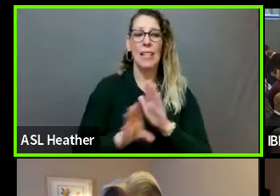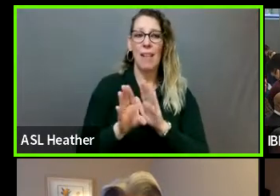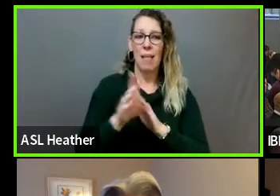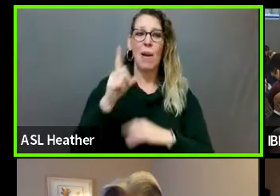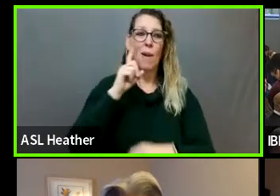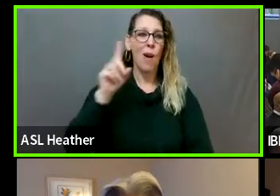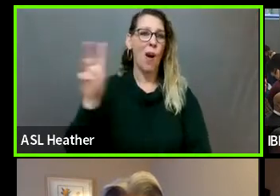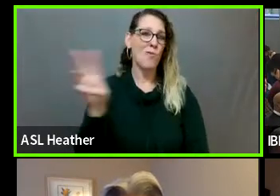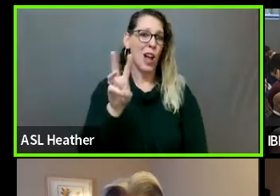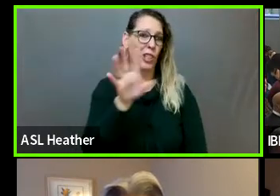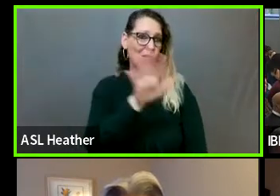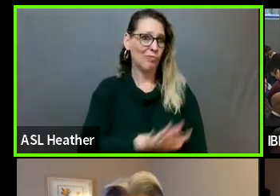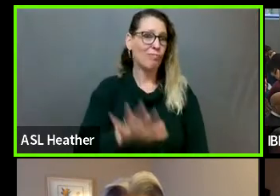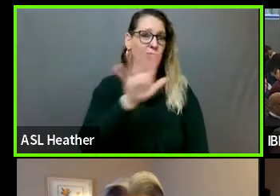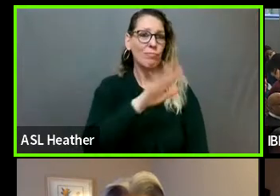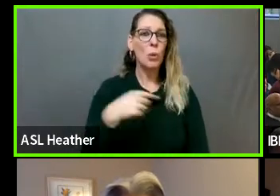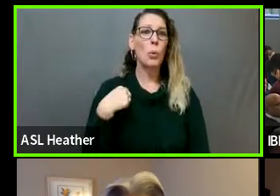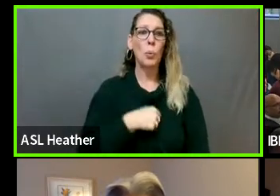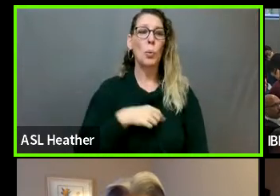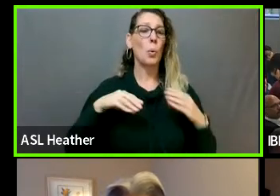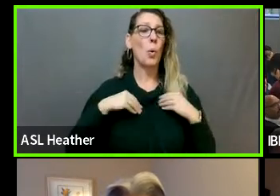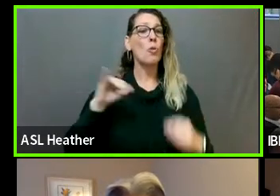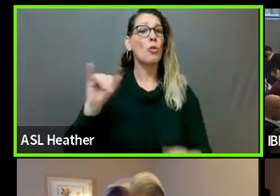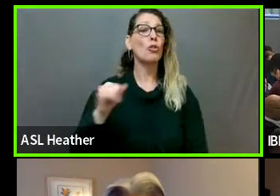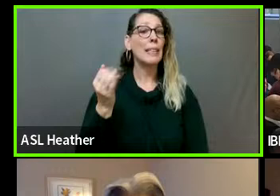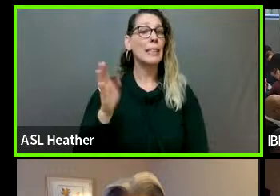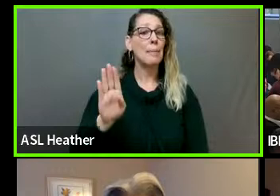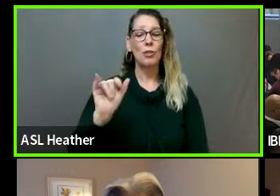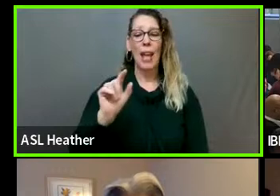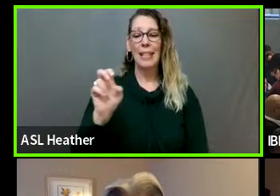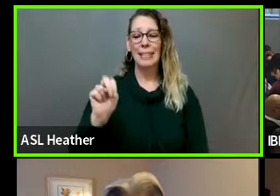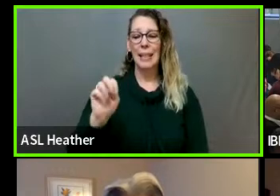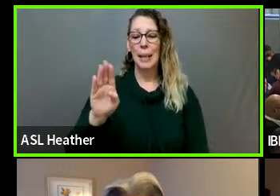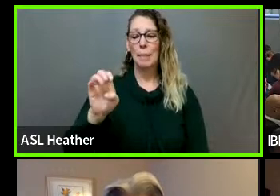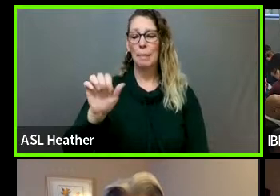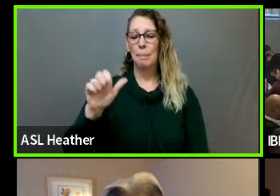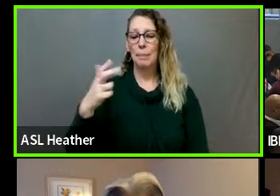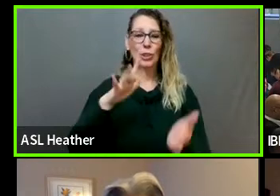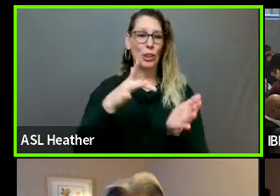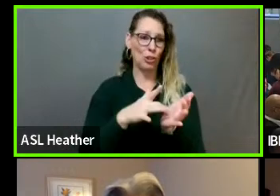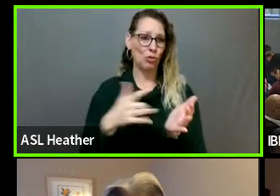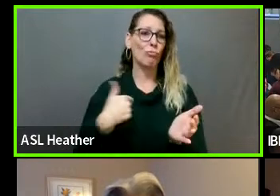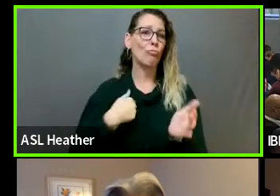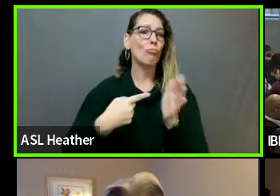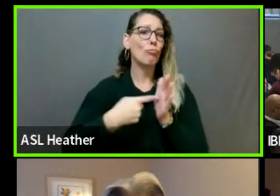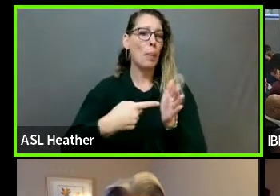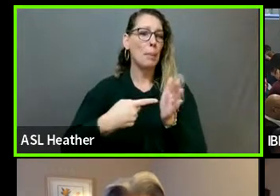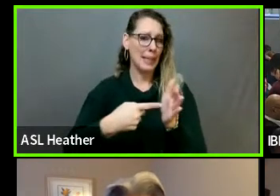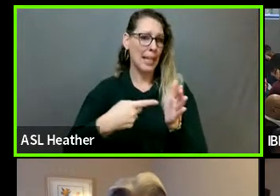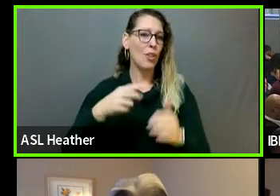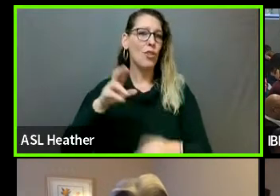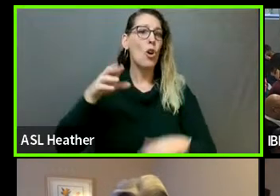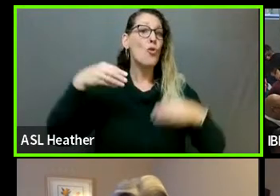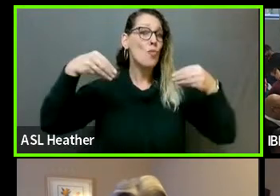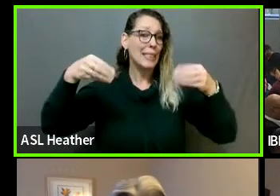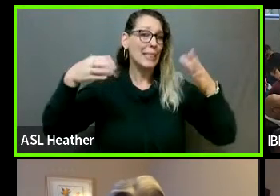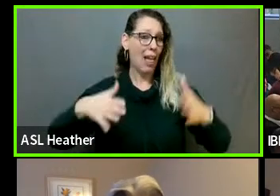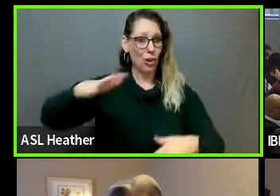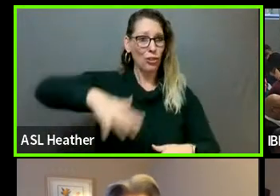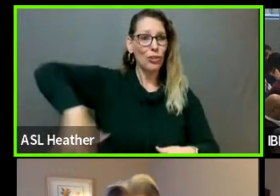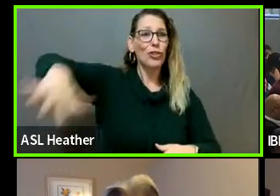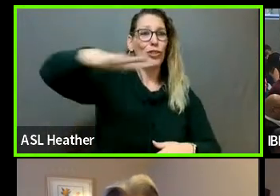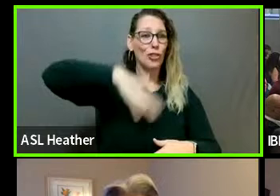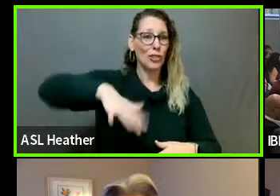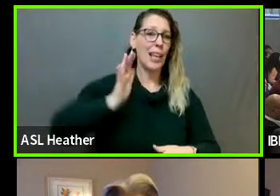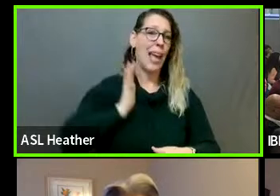we own the Jensen Beach Center. I'm representing the retailers in our shopping